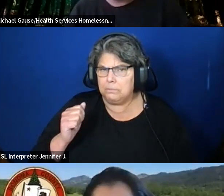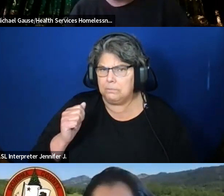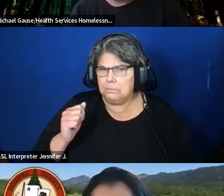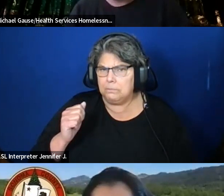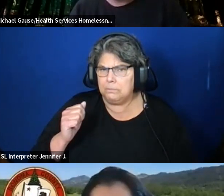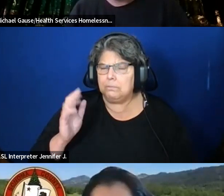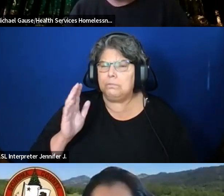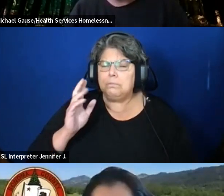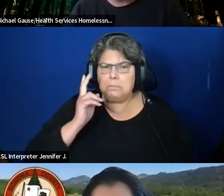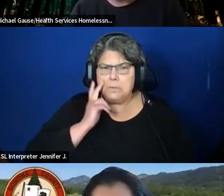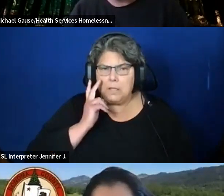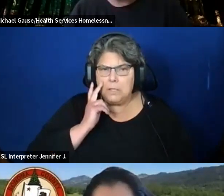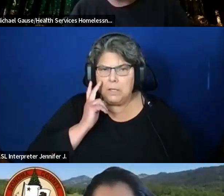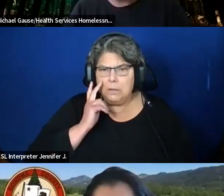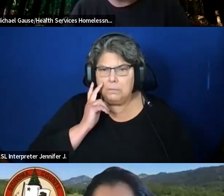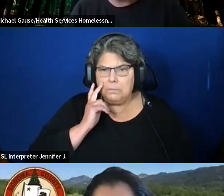Let's see.